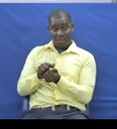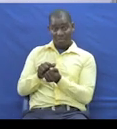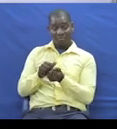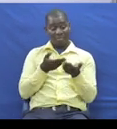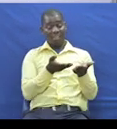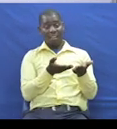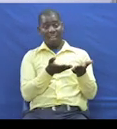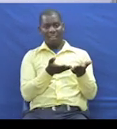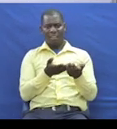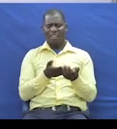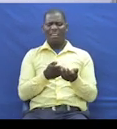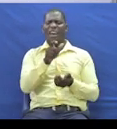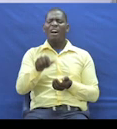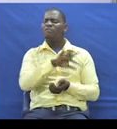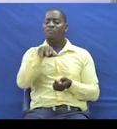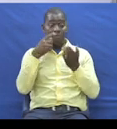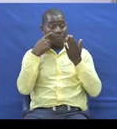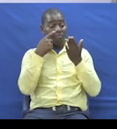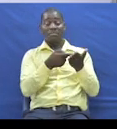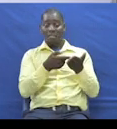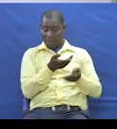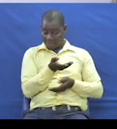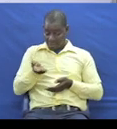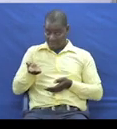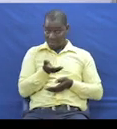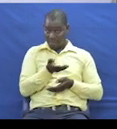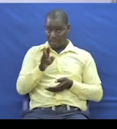Every person sees this. This is a matter.